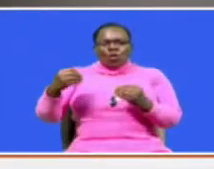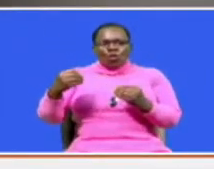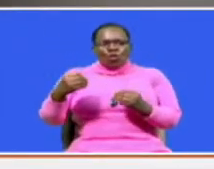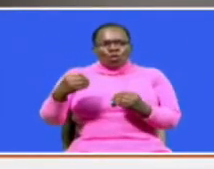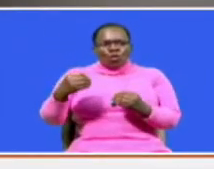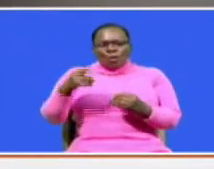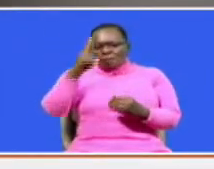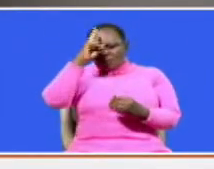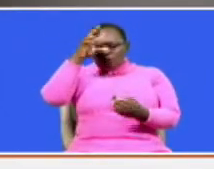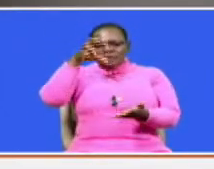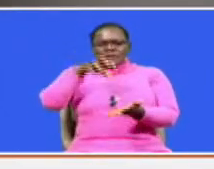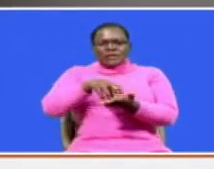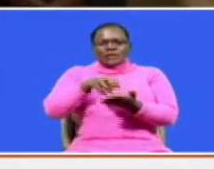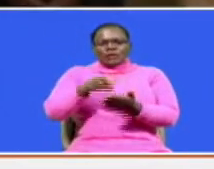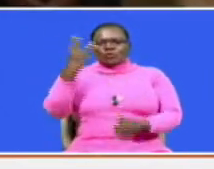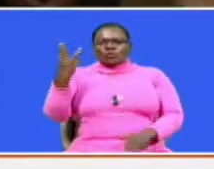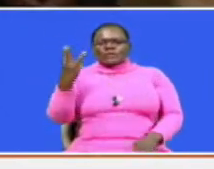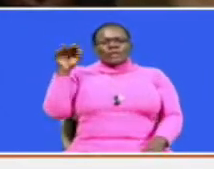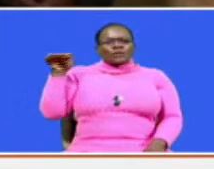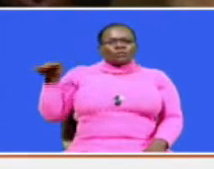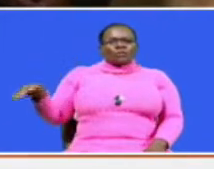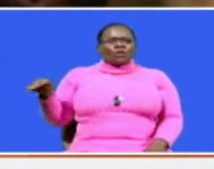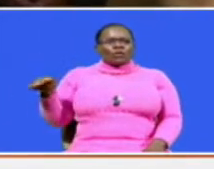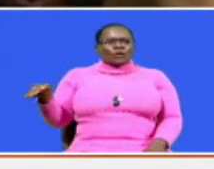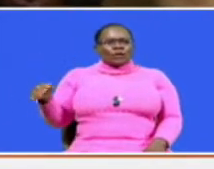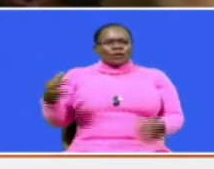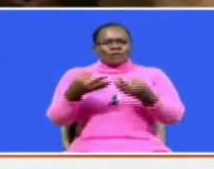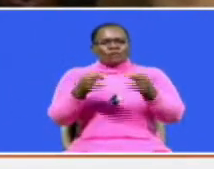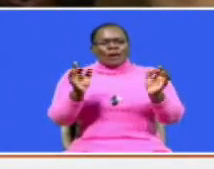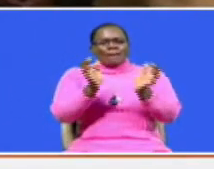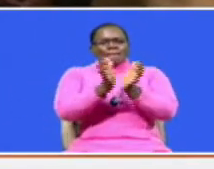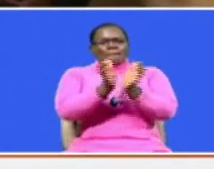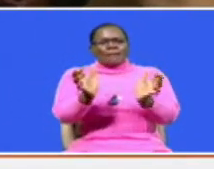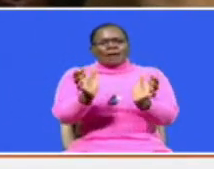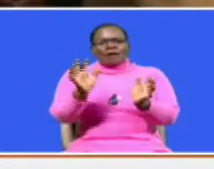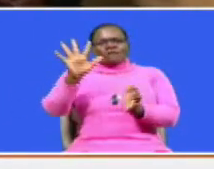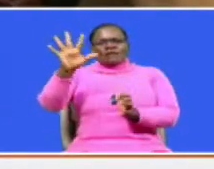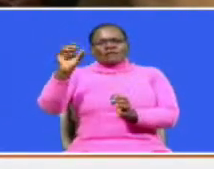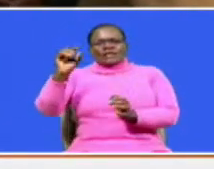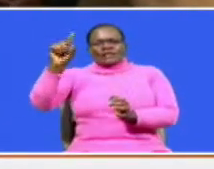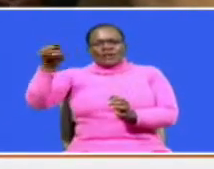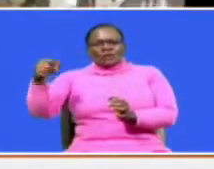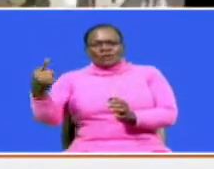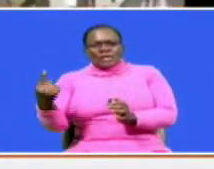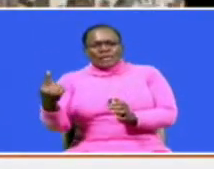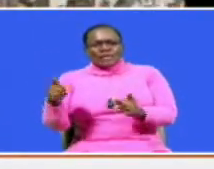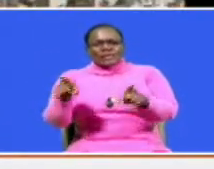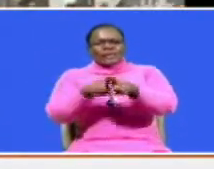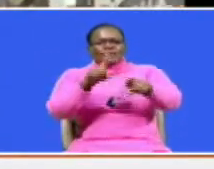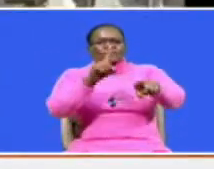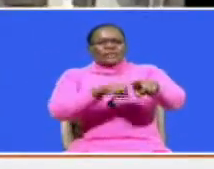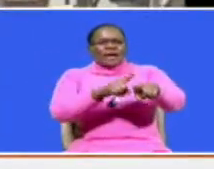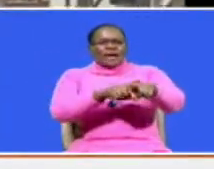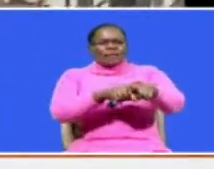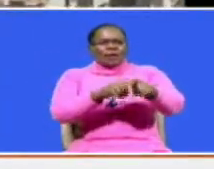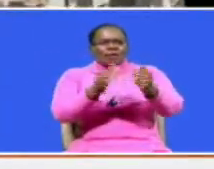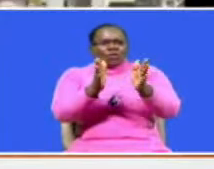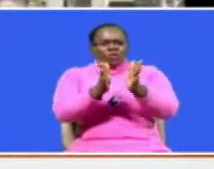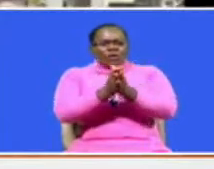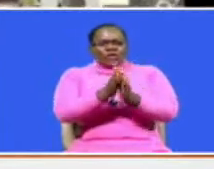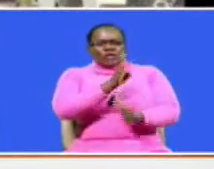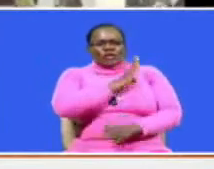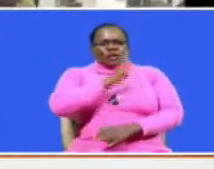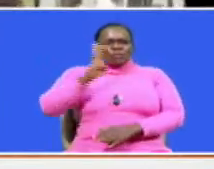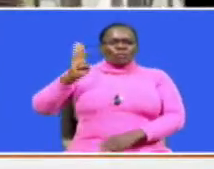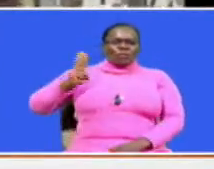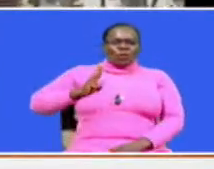at Kitengela police station on Wednesday morning, was released on a cash bail of 50,000 shillings. At the same time, the company's board chair,